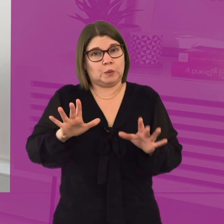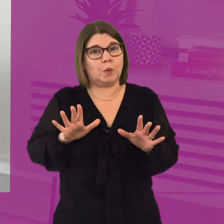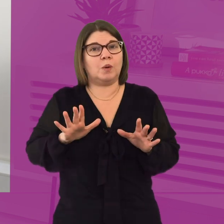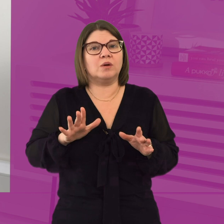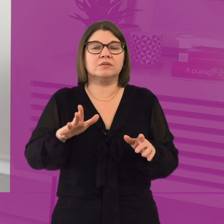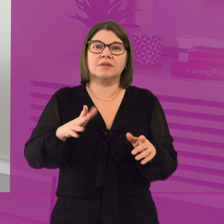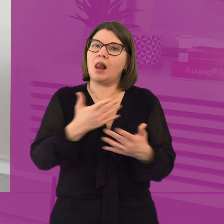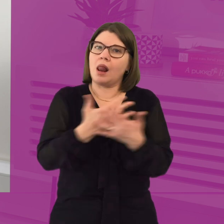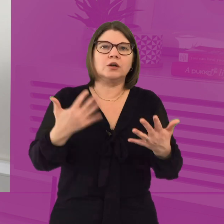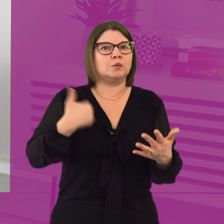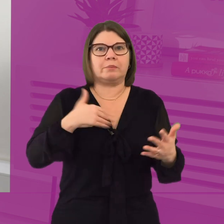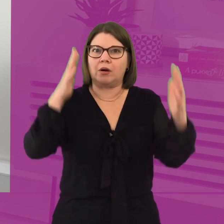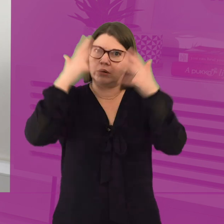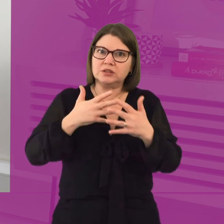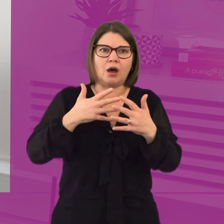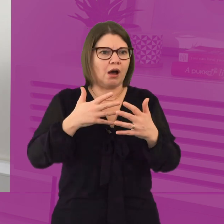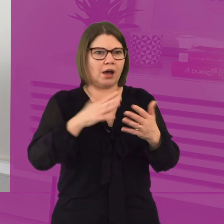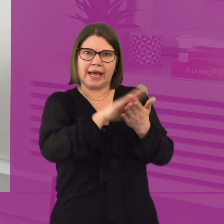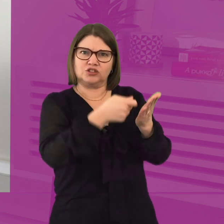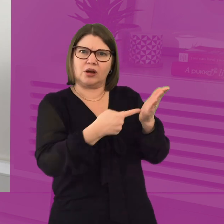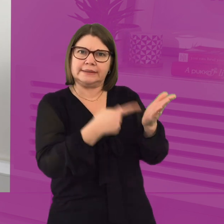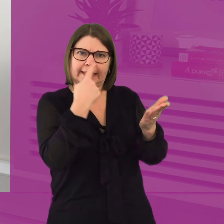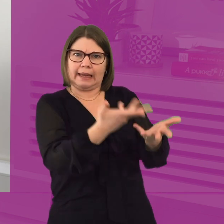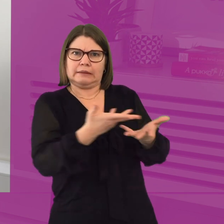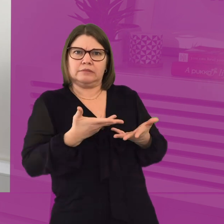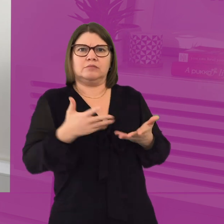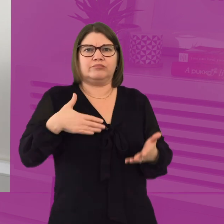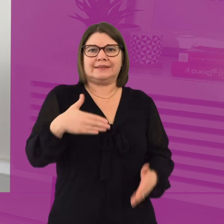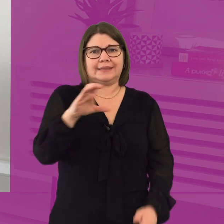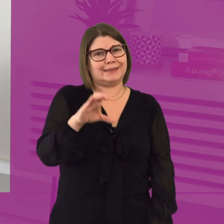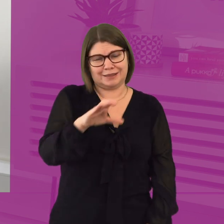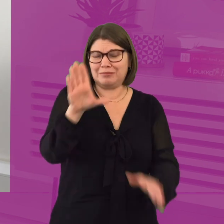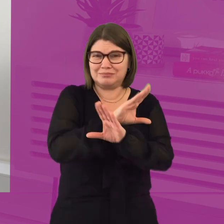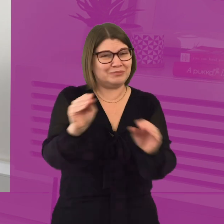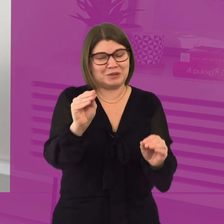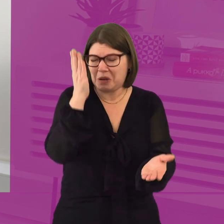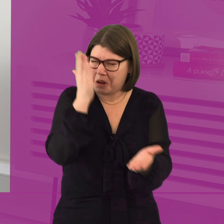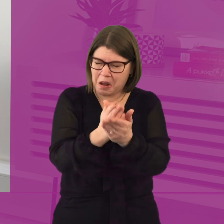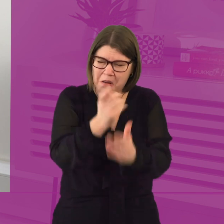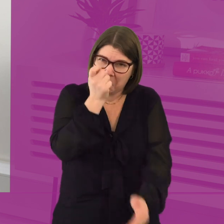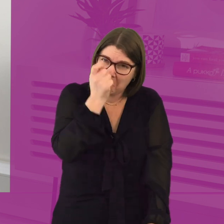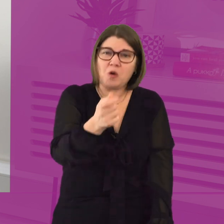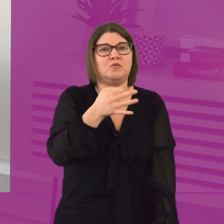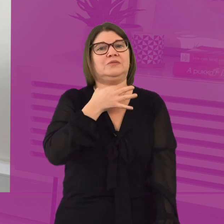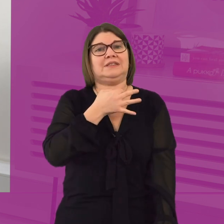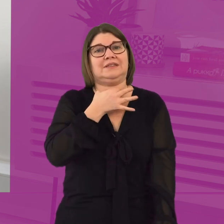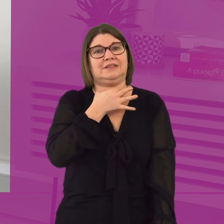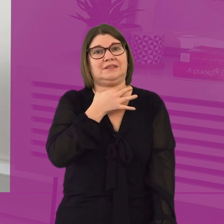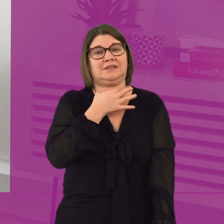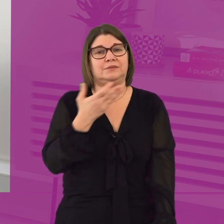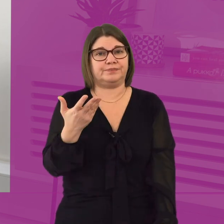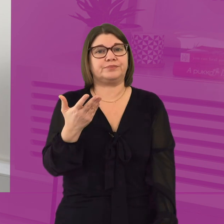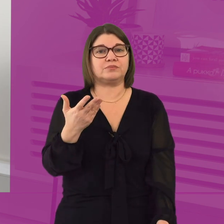risk. Many women are anxious about the risk of breast cancer, understandably, but in reality, the risk of